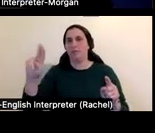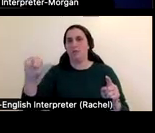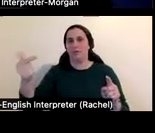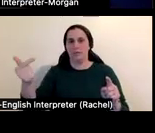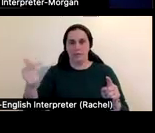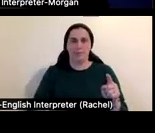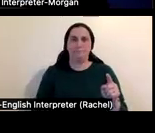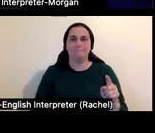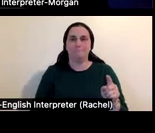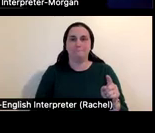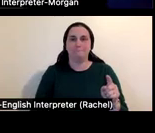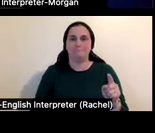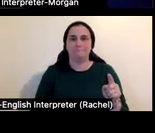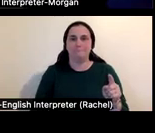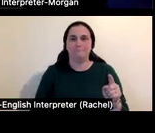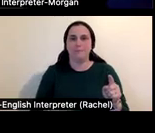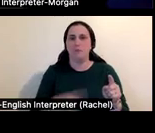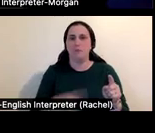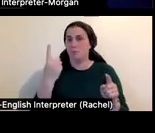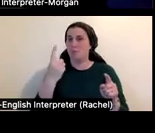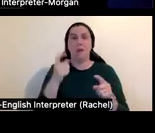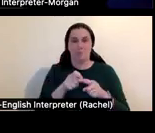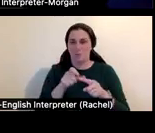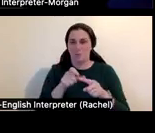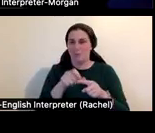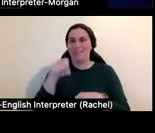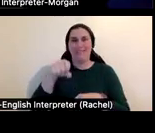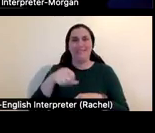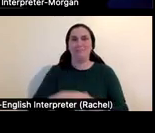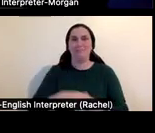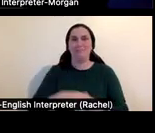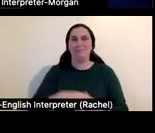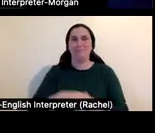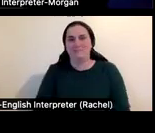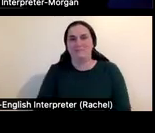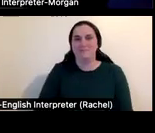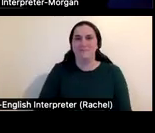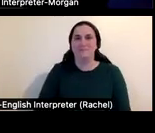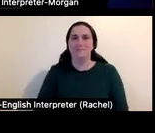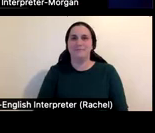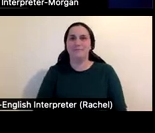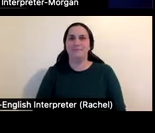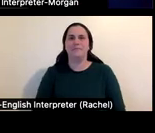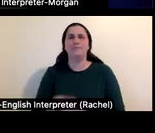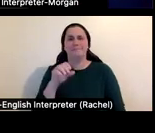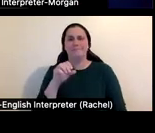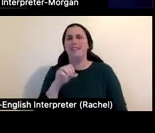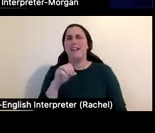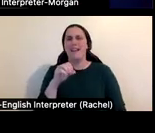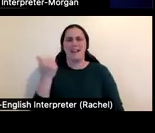That's one word, yes. And that's another thing with German, they can get very long. And